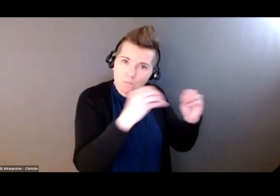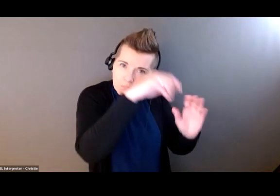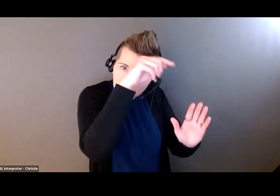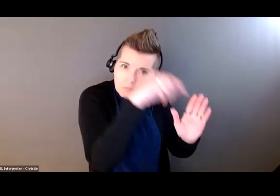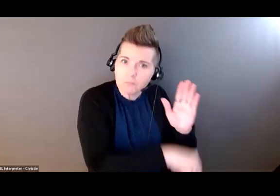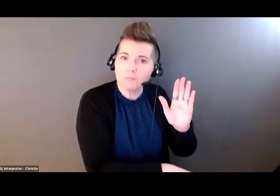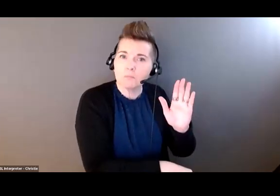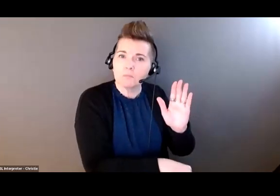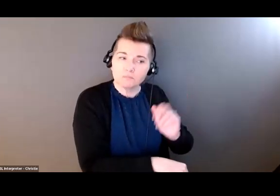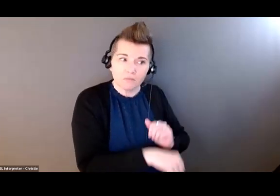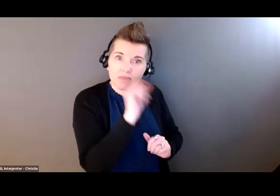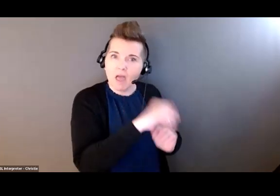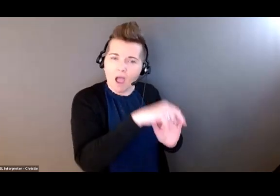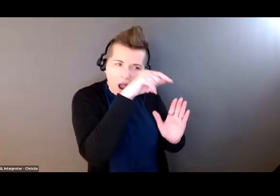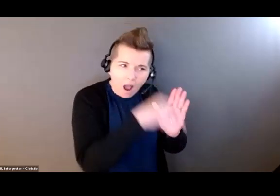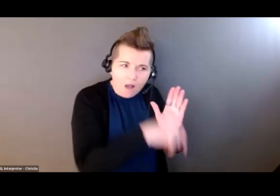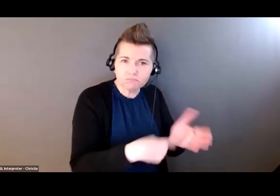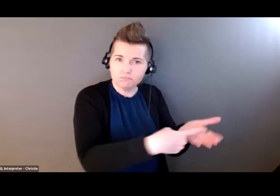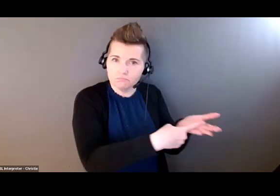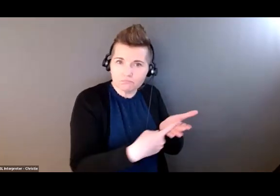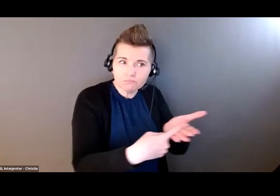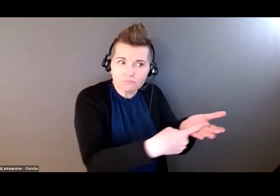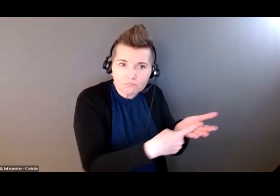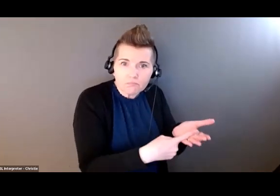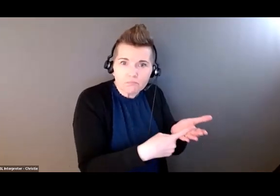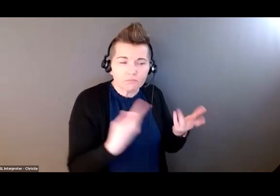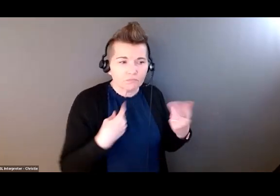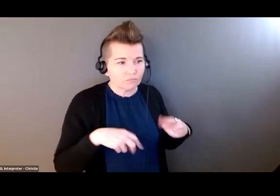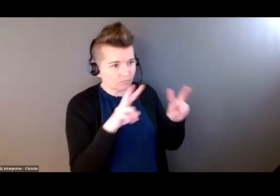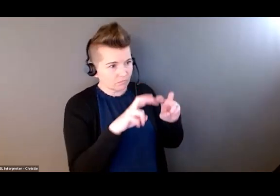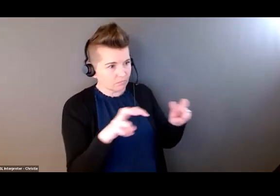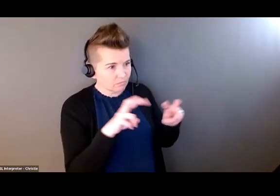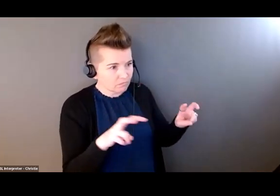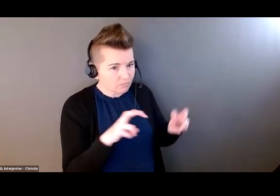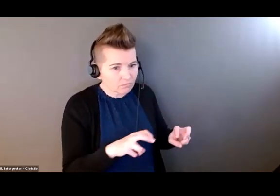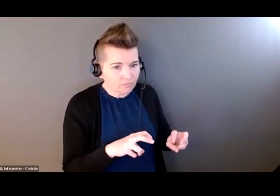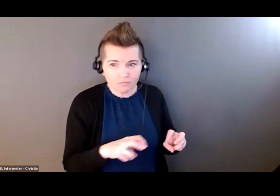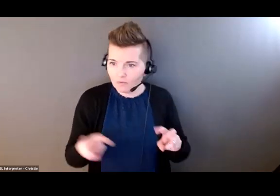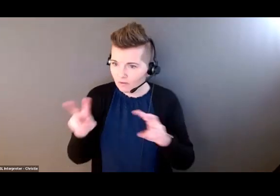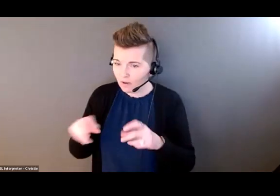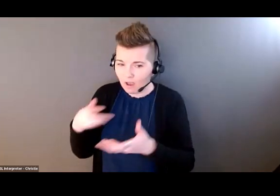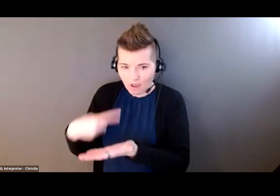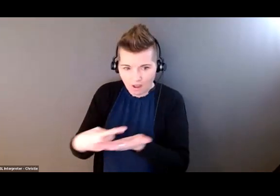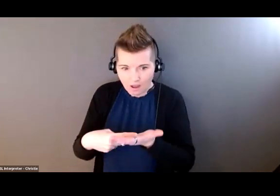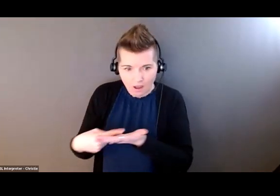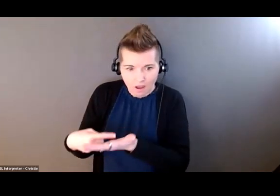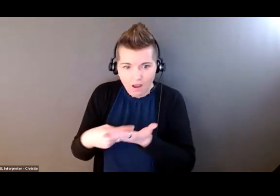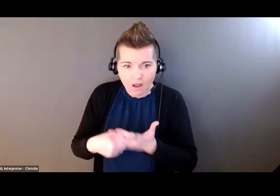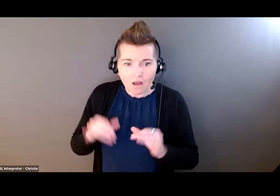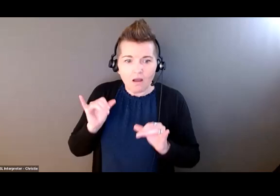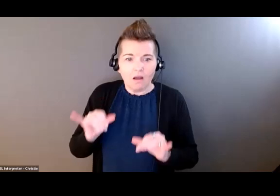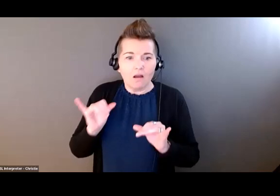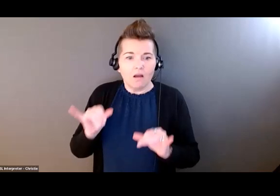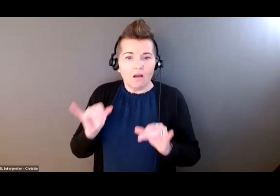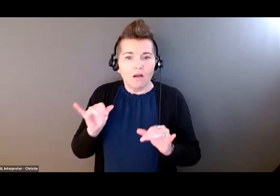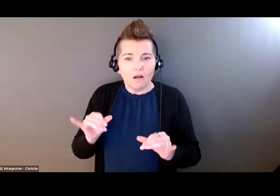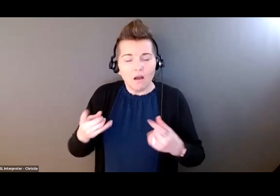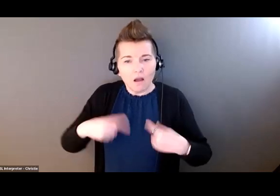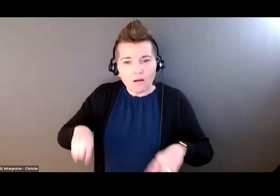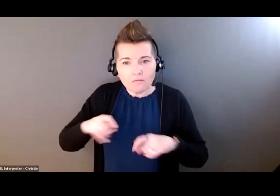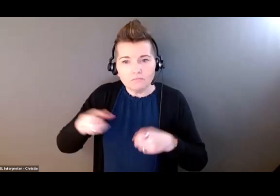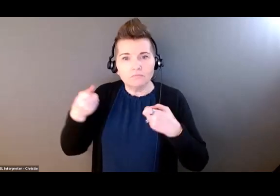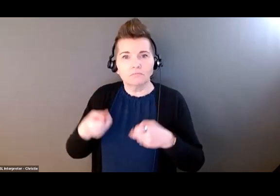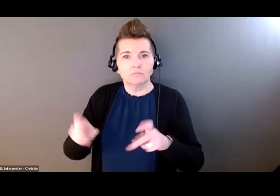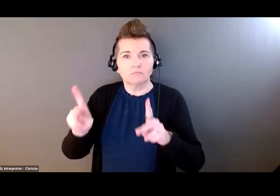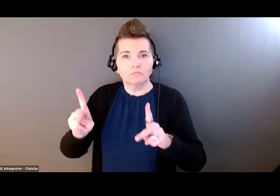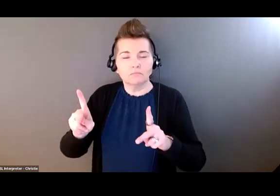in meaningful ways rather than just superficial. It's those deep, meaningful conversations that our team grew the